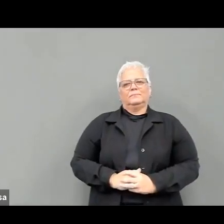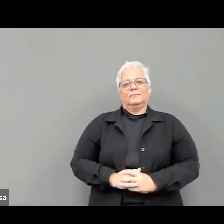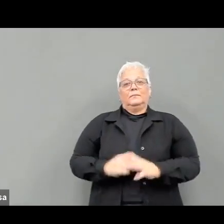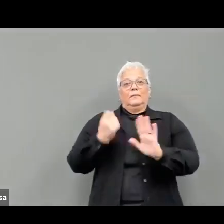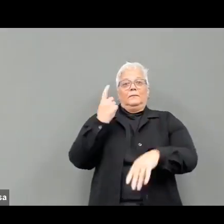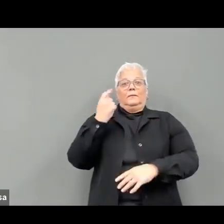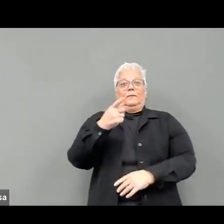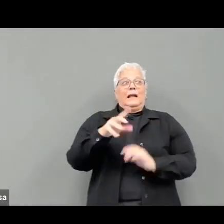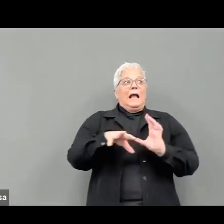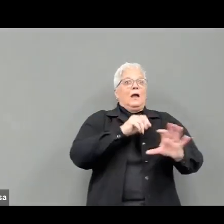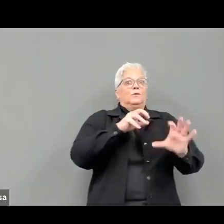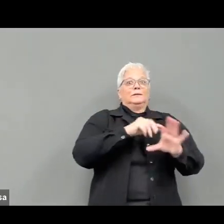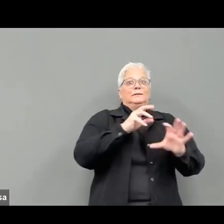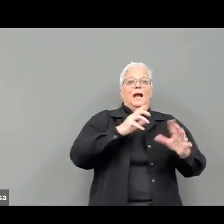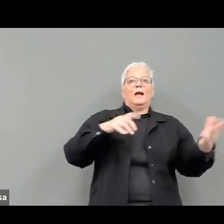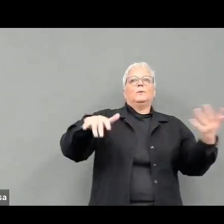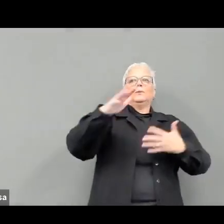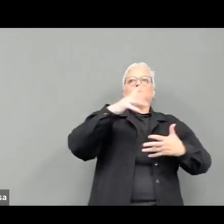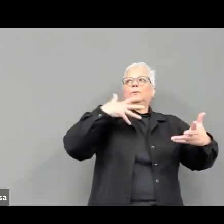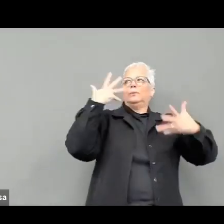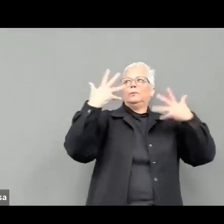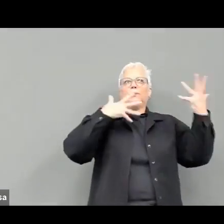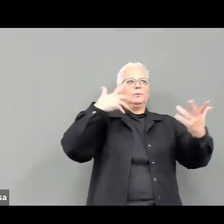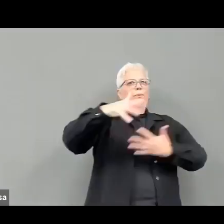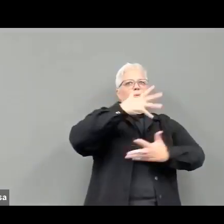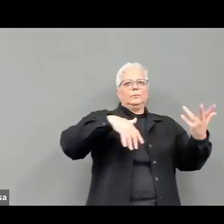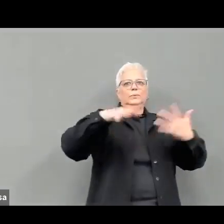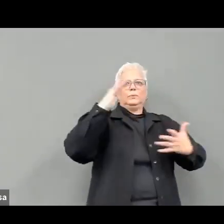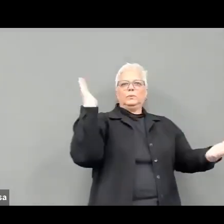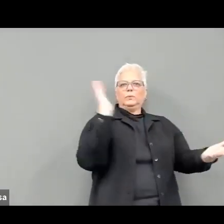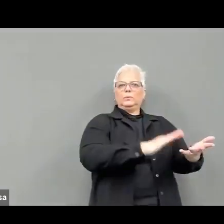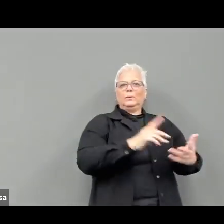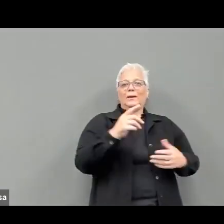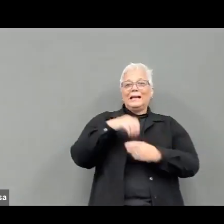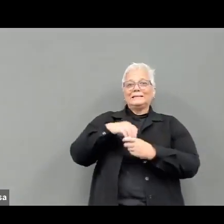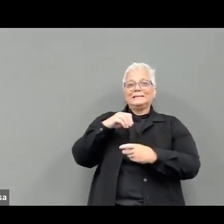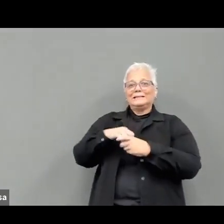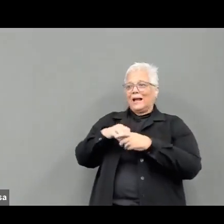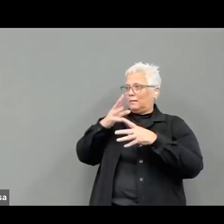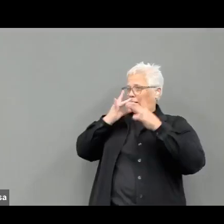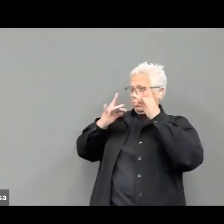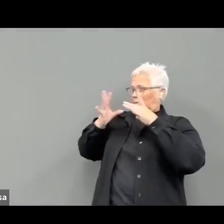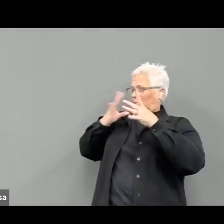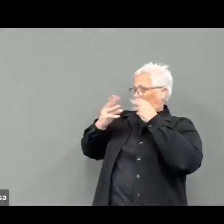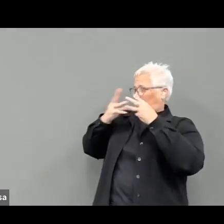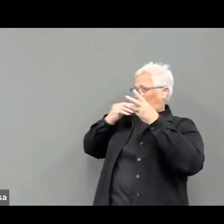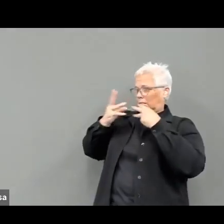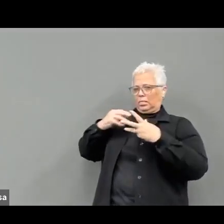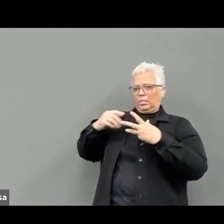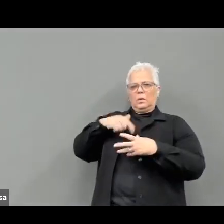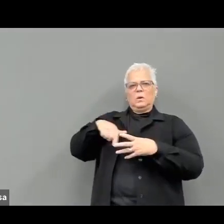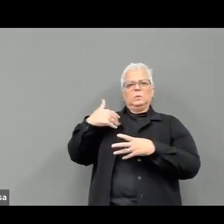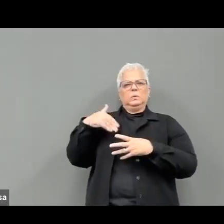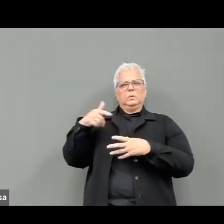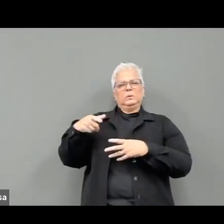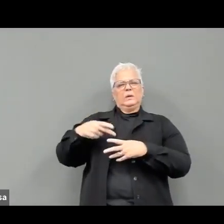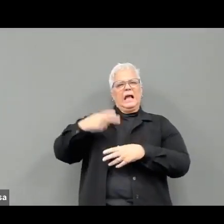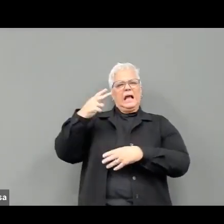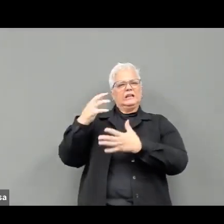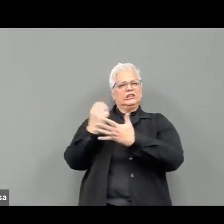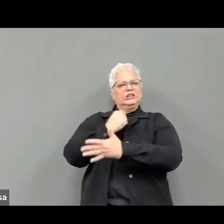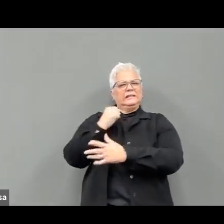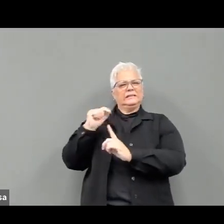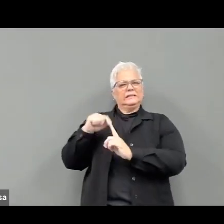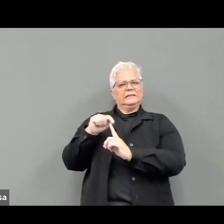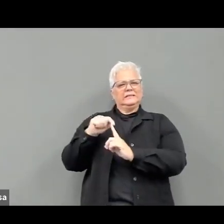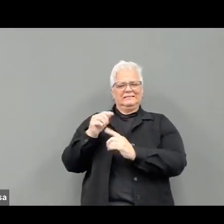concerning when it comes to transmission of this virus. Please make smart choices. We are still in the middle of a global pandemic. Cases